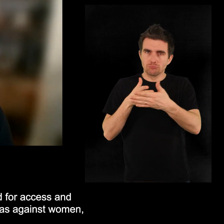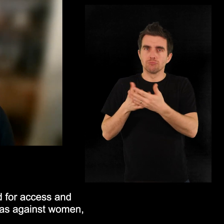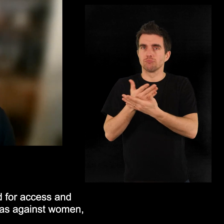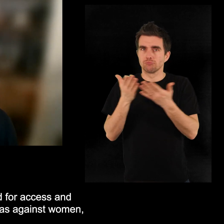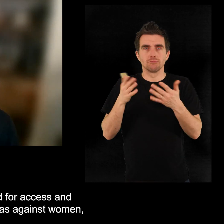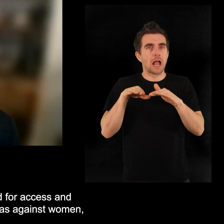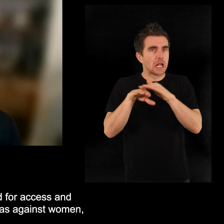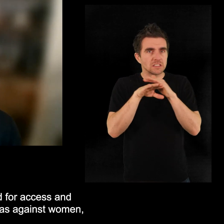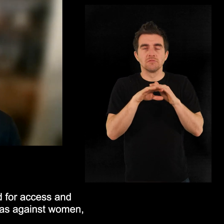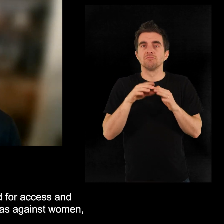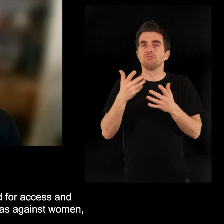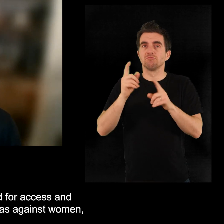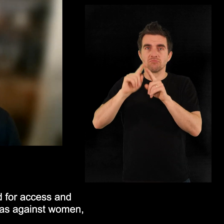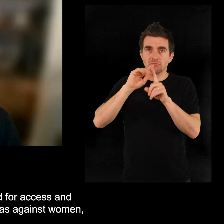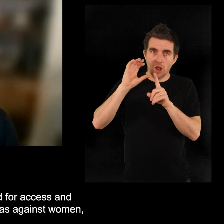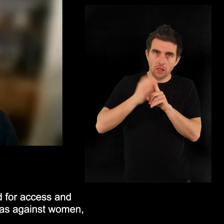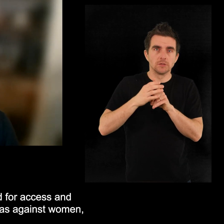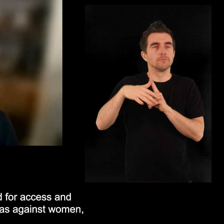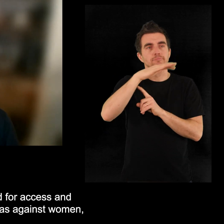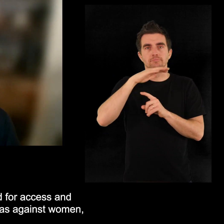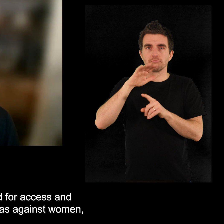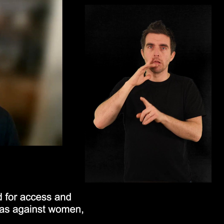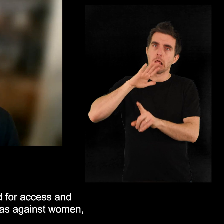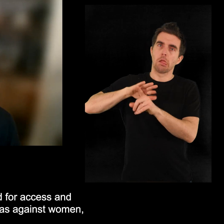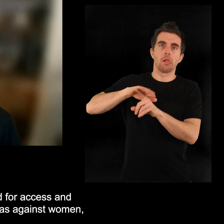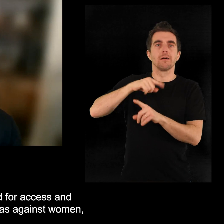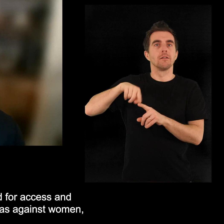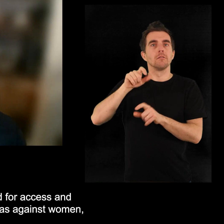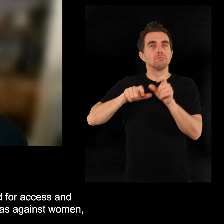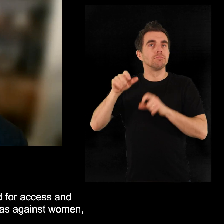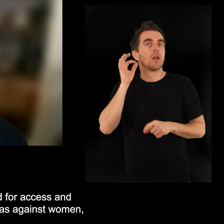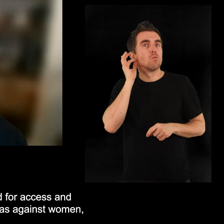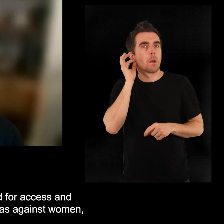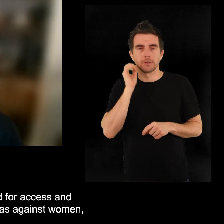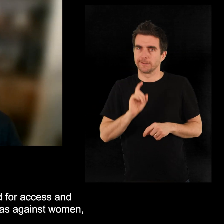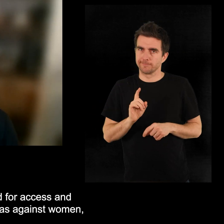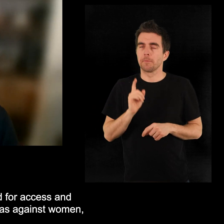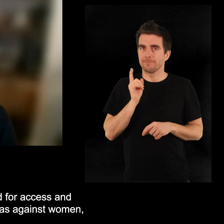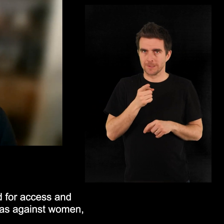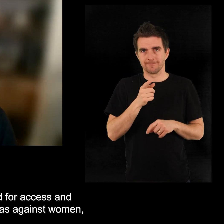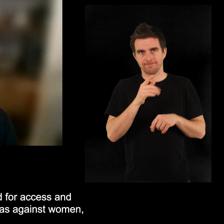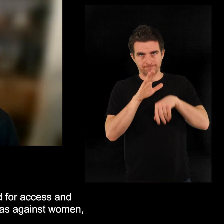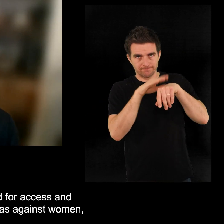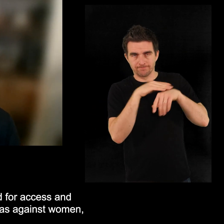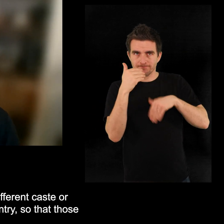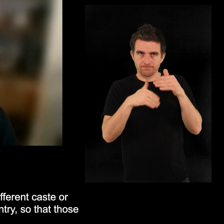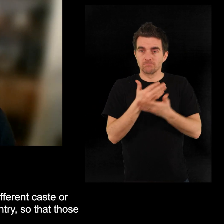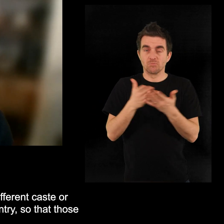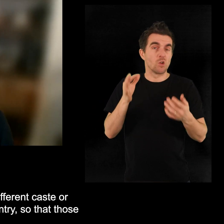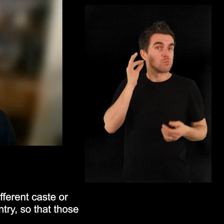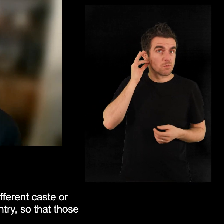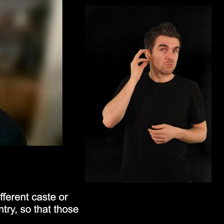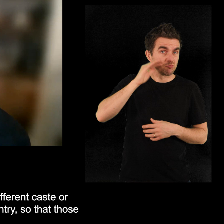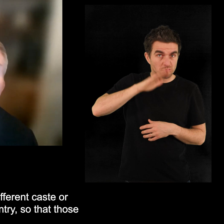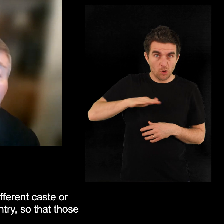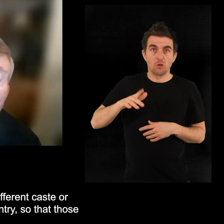the barriers that we identified for access and from cultural prejudice, such as against women, girls,